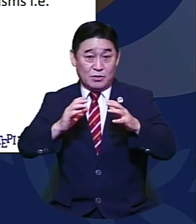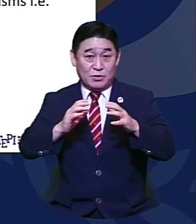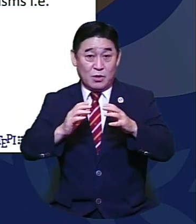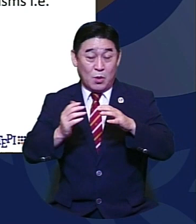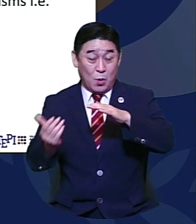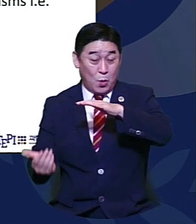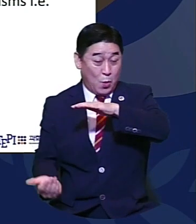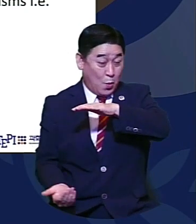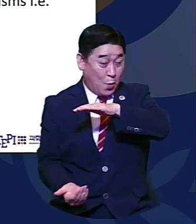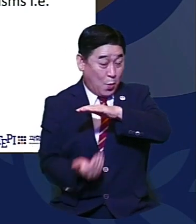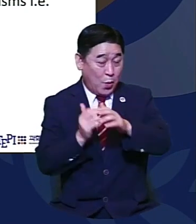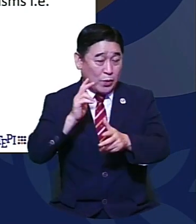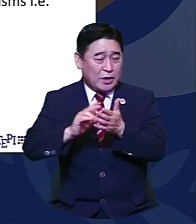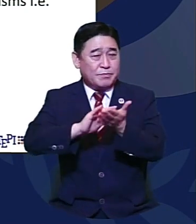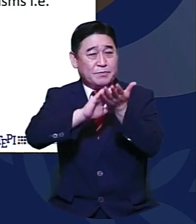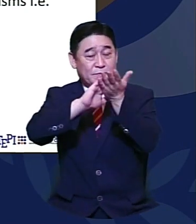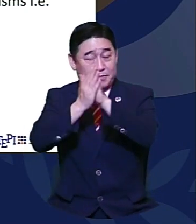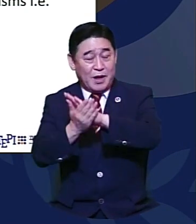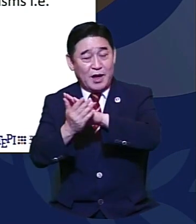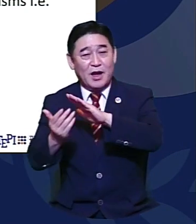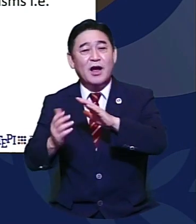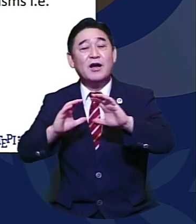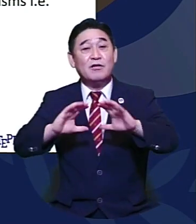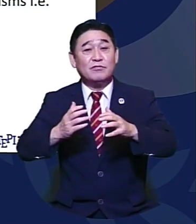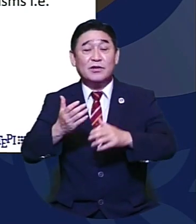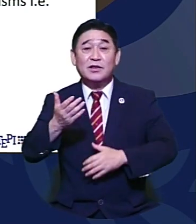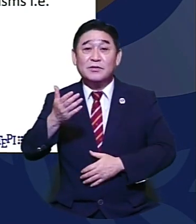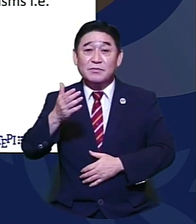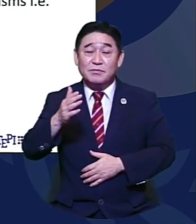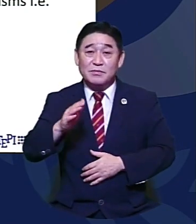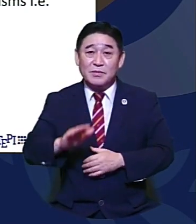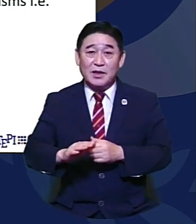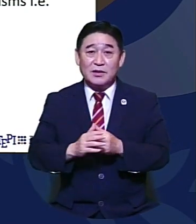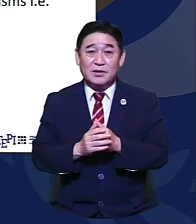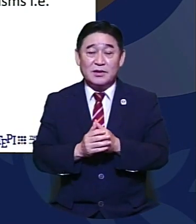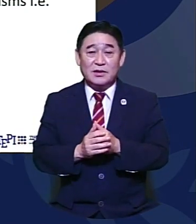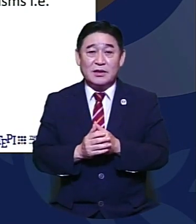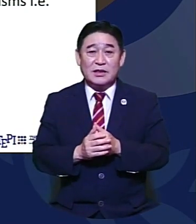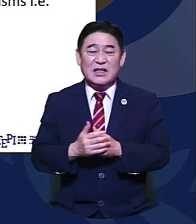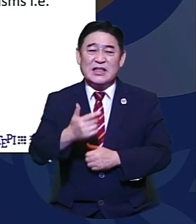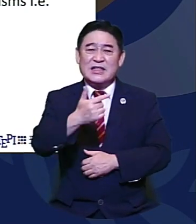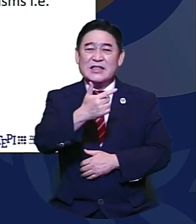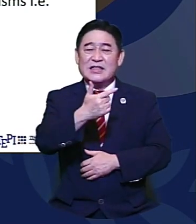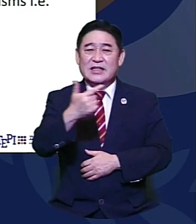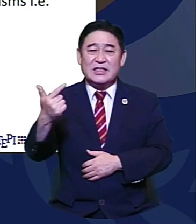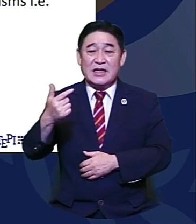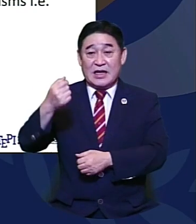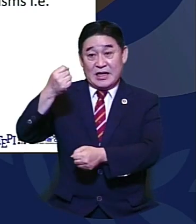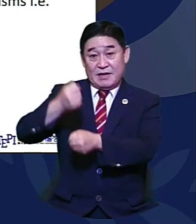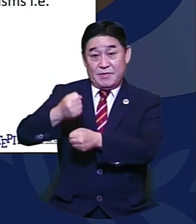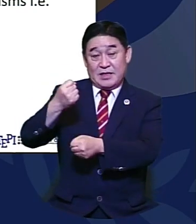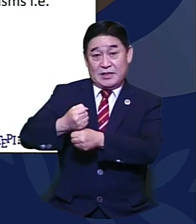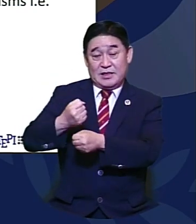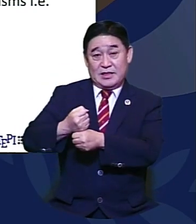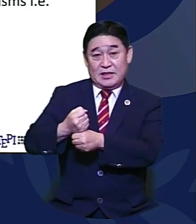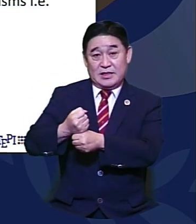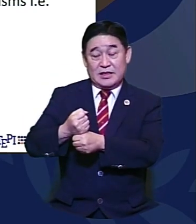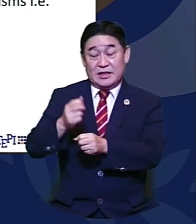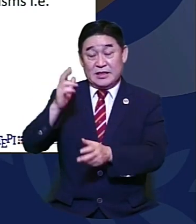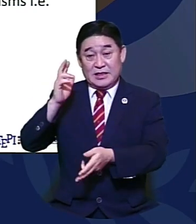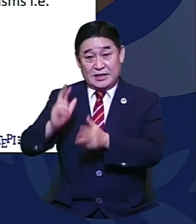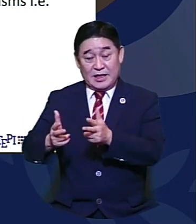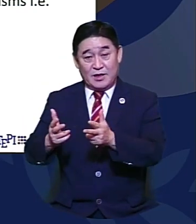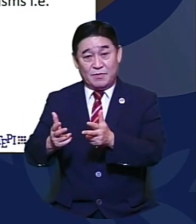have the massive kind of a scale of a manufacturing sector within our domestic